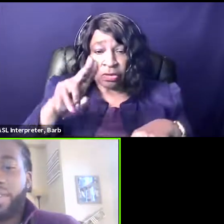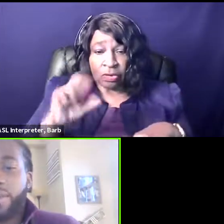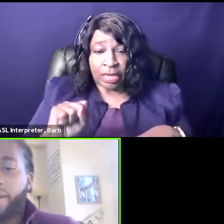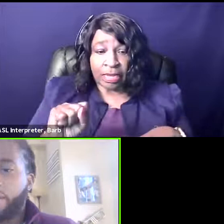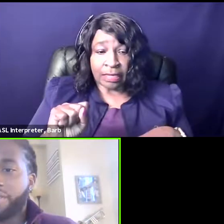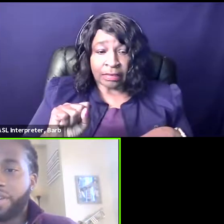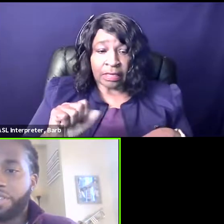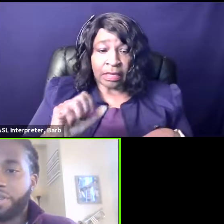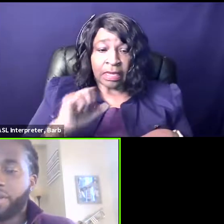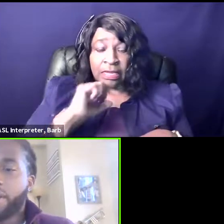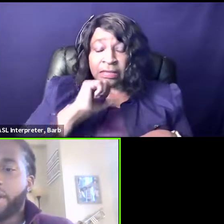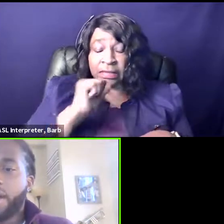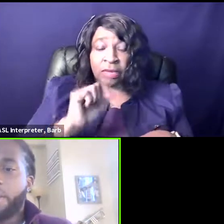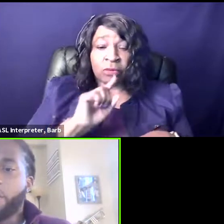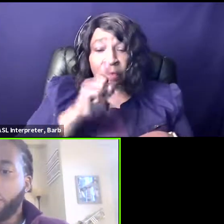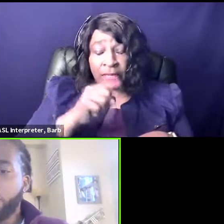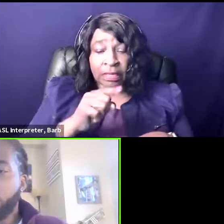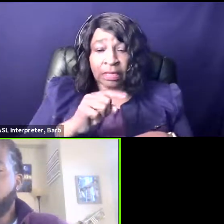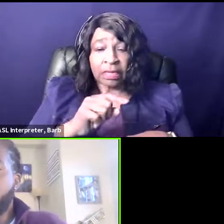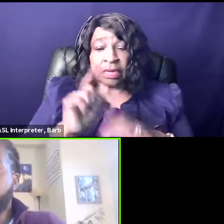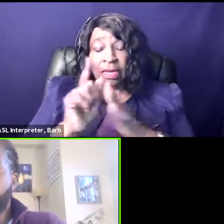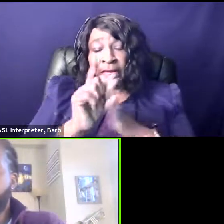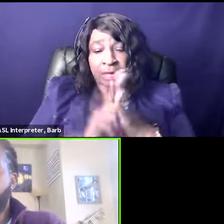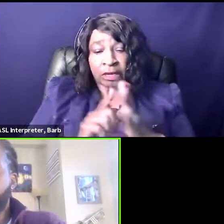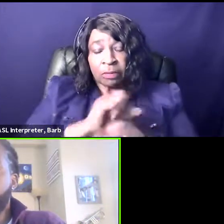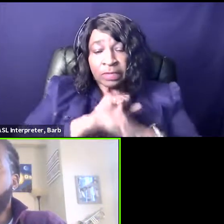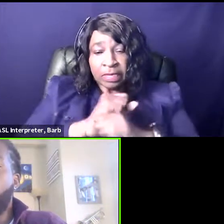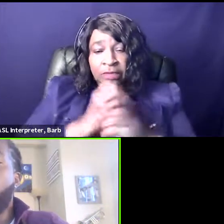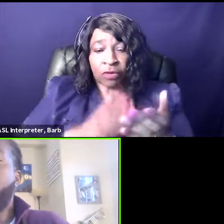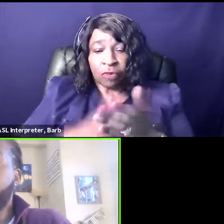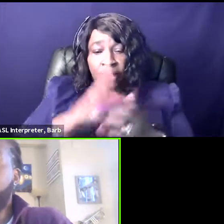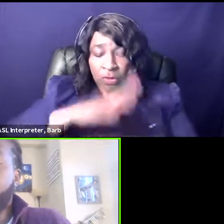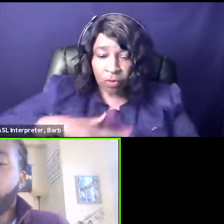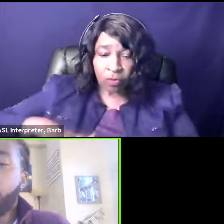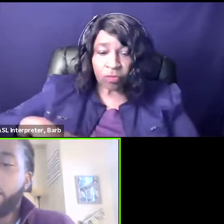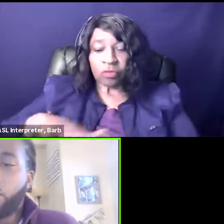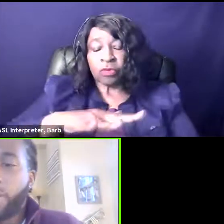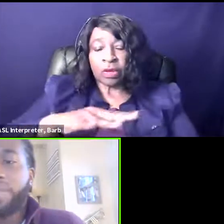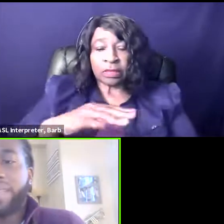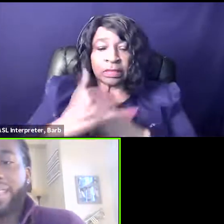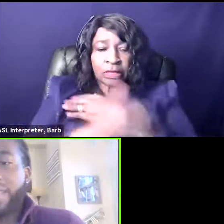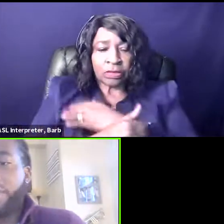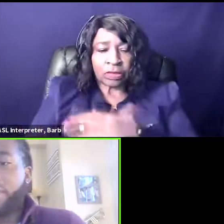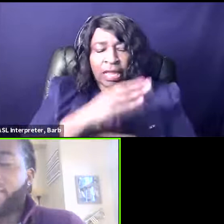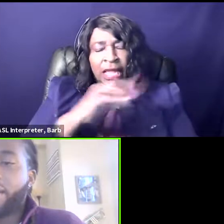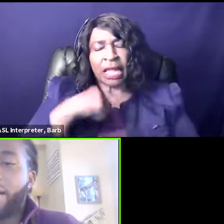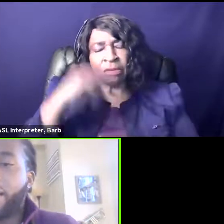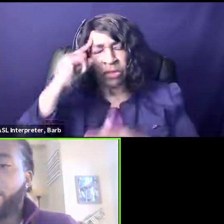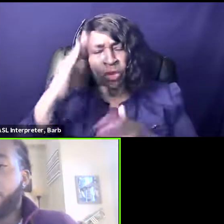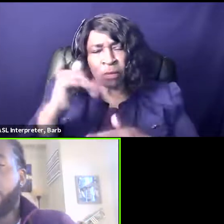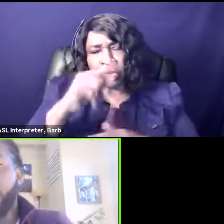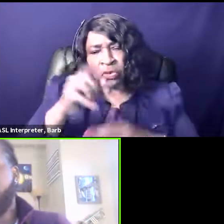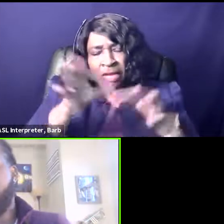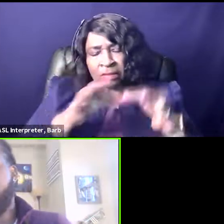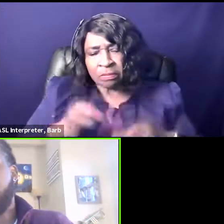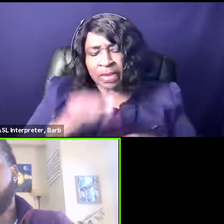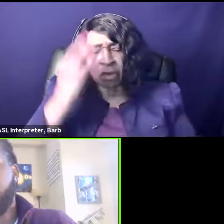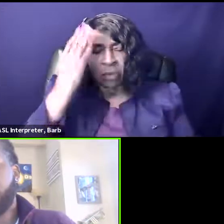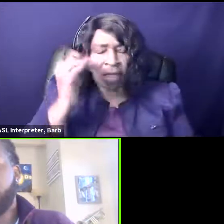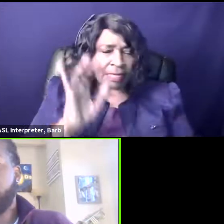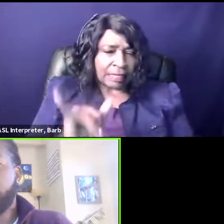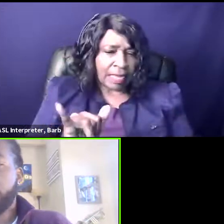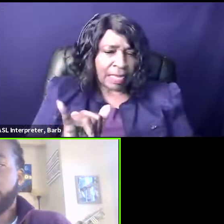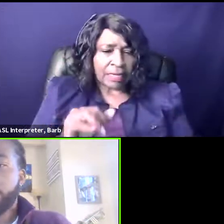legally protected right across the country. I was hoping you could talk a little bit about, why is that and where does that leave us with our energy